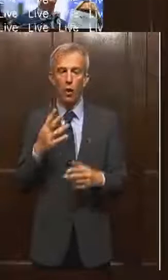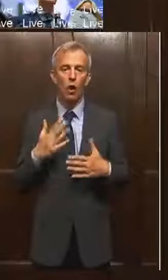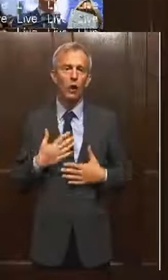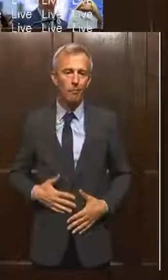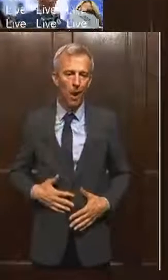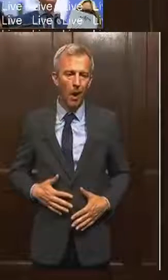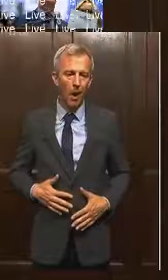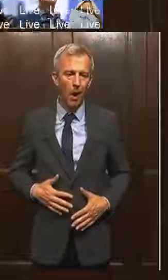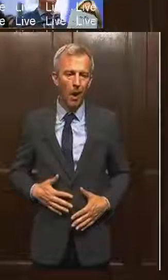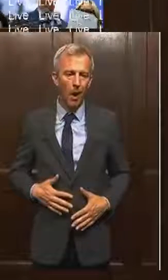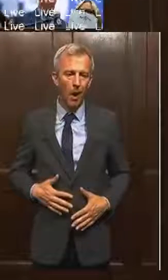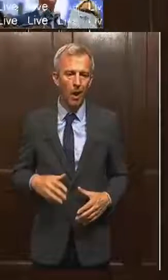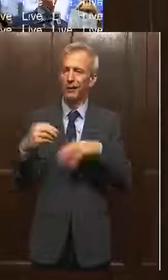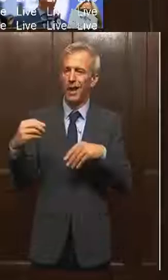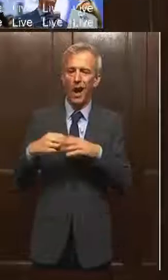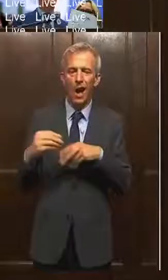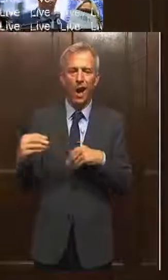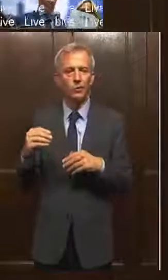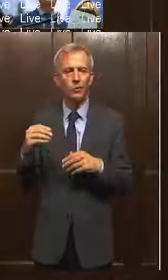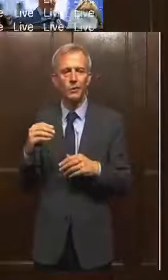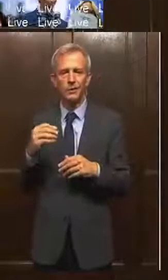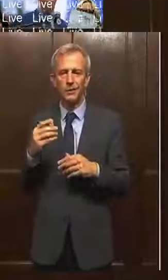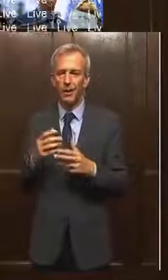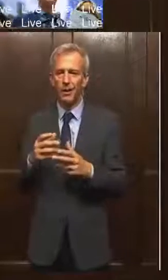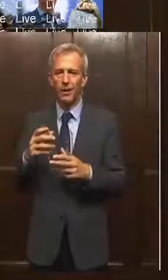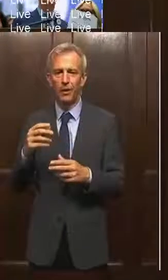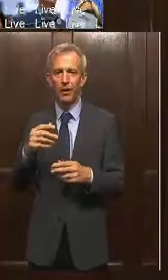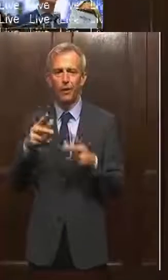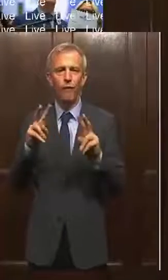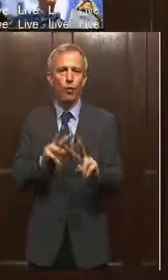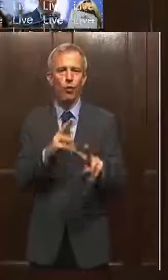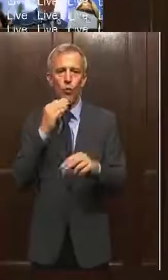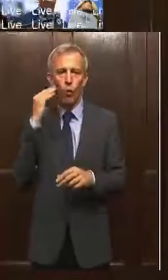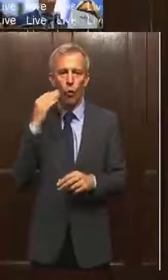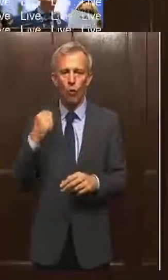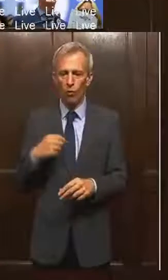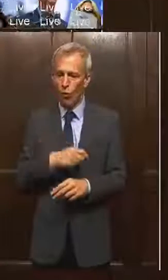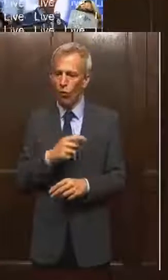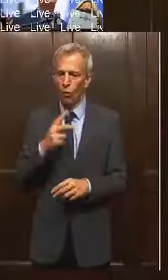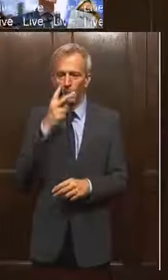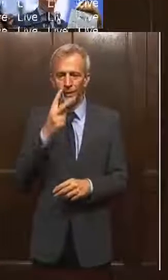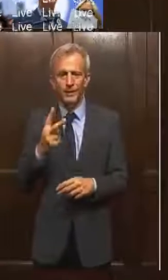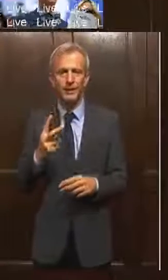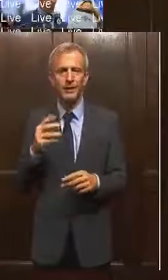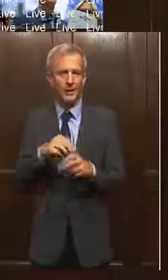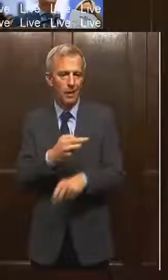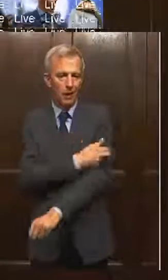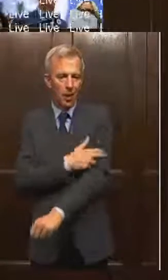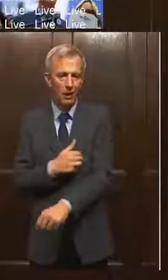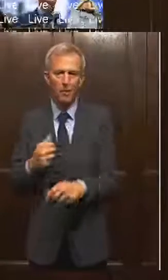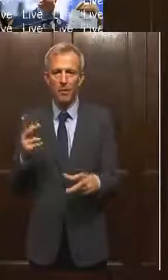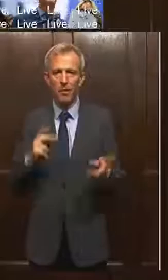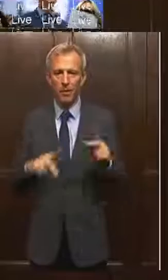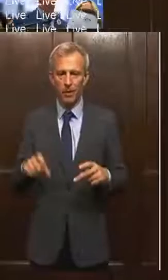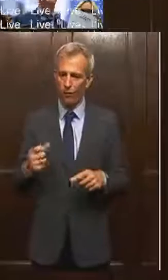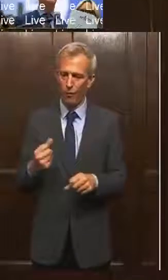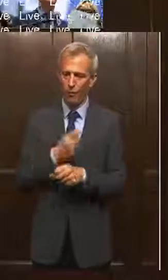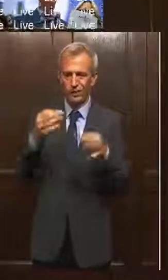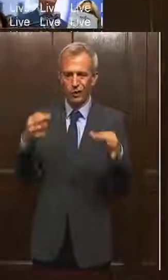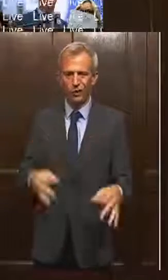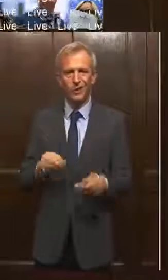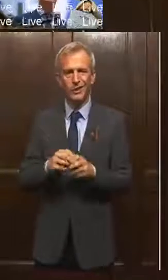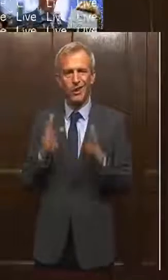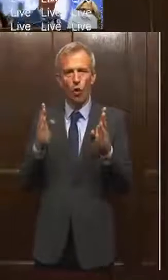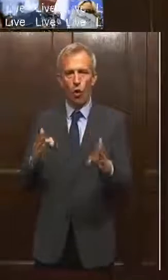We've seen decisions made in hallways about who lives and who dies. But here in Los Angeles, thank God we haven't seen that